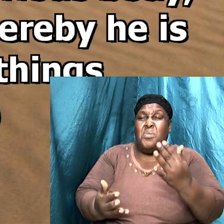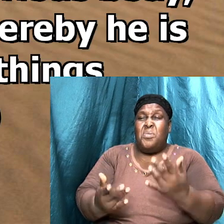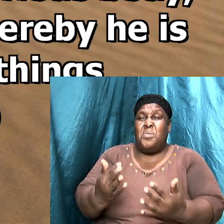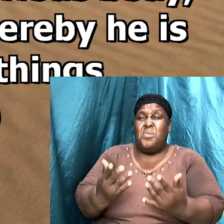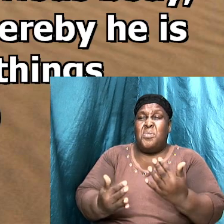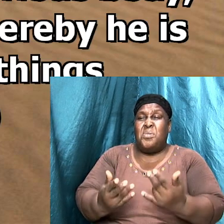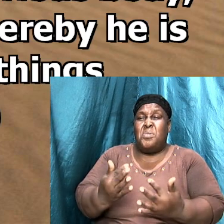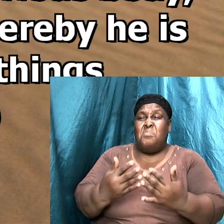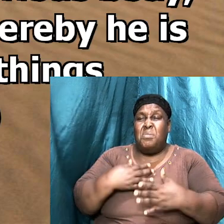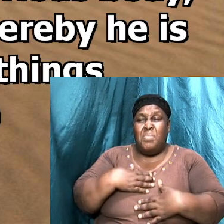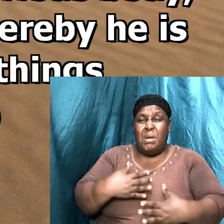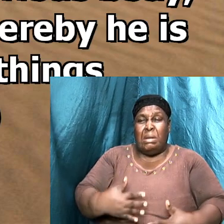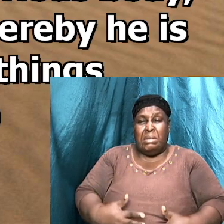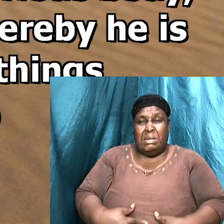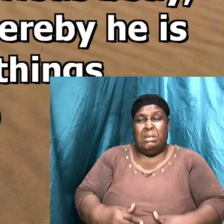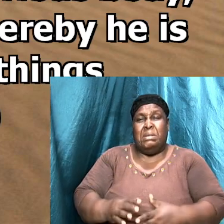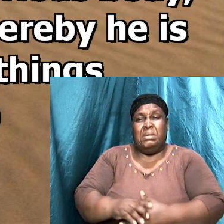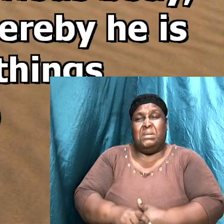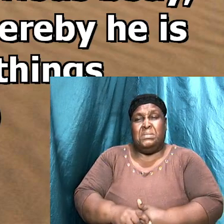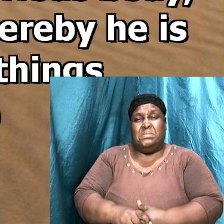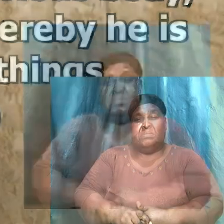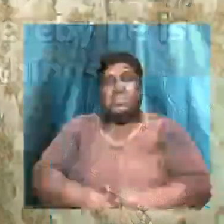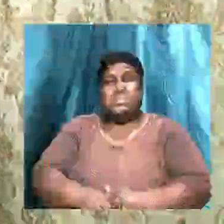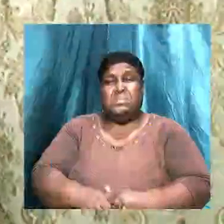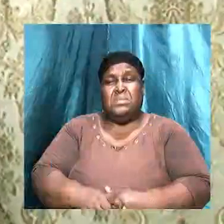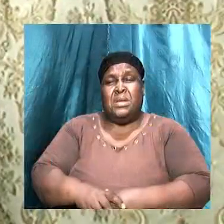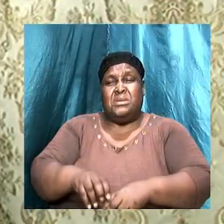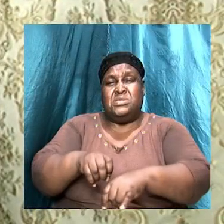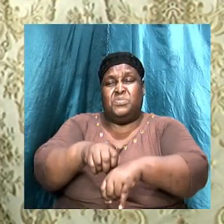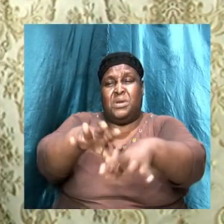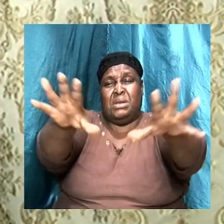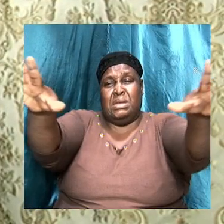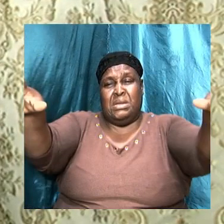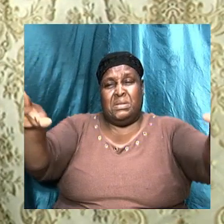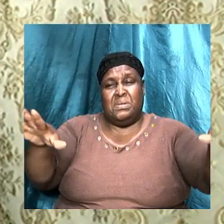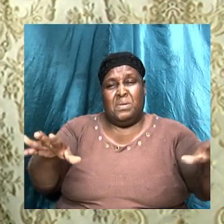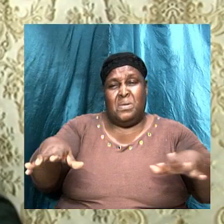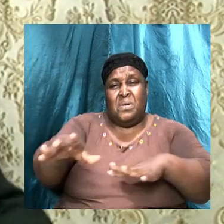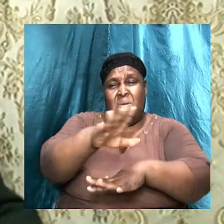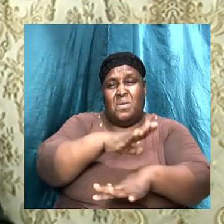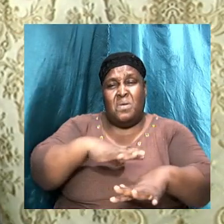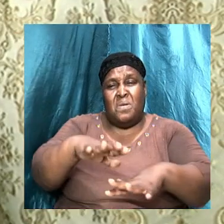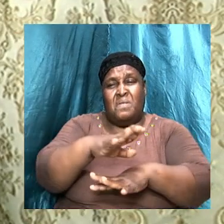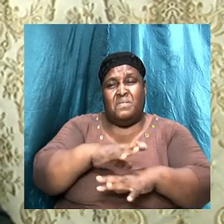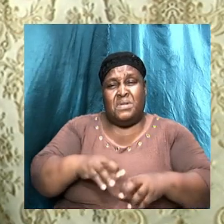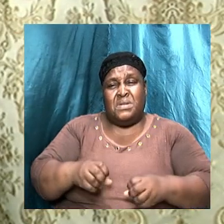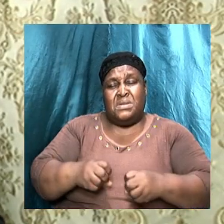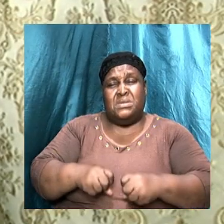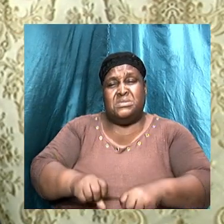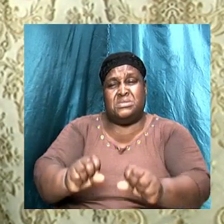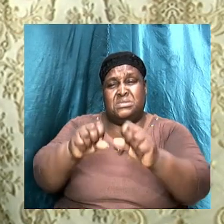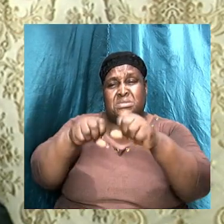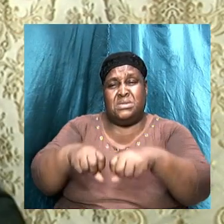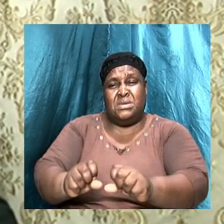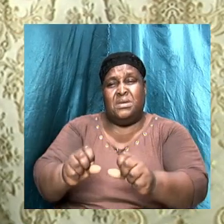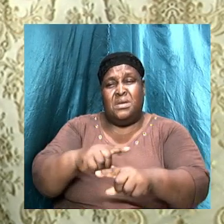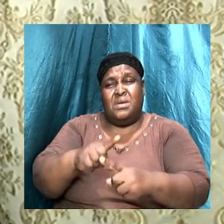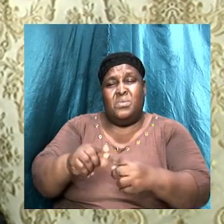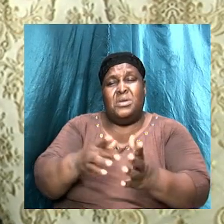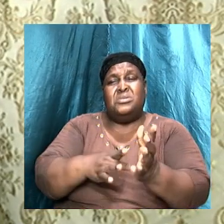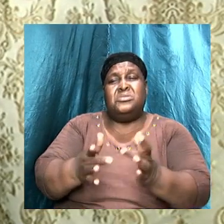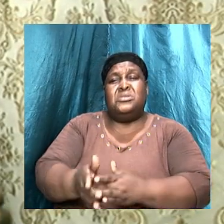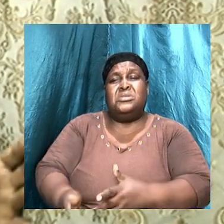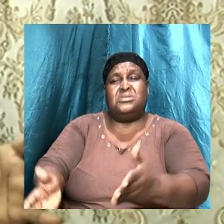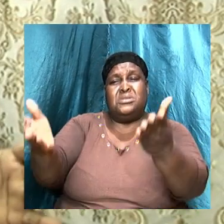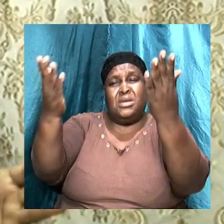put it all over the sea amen so when jesus return jesus can't put together and get